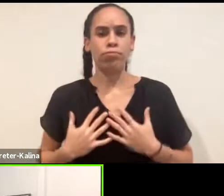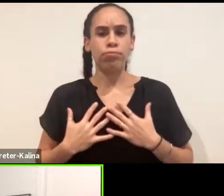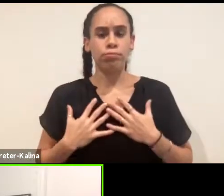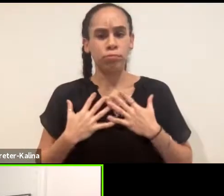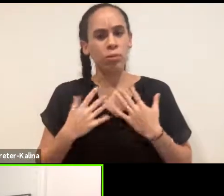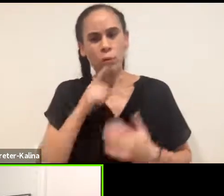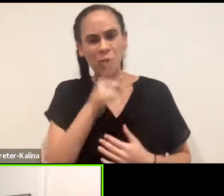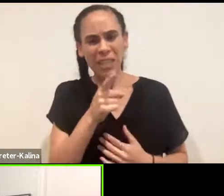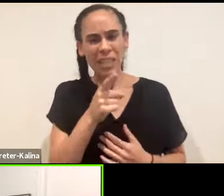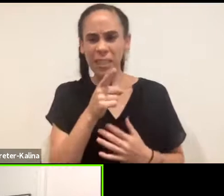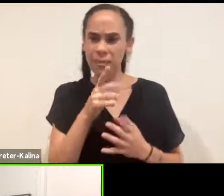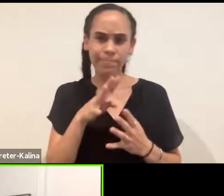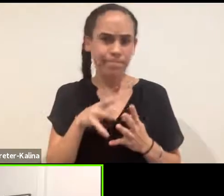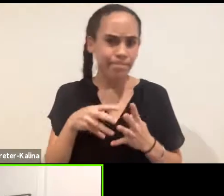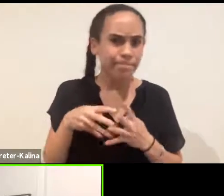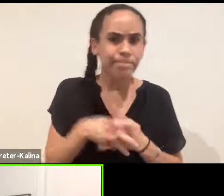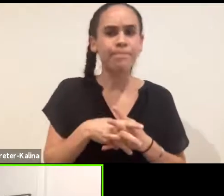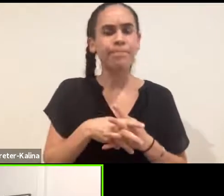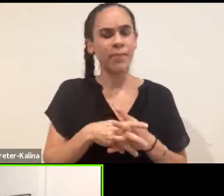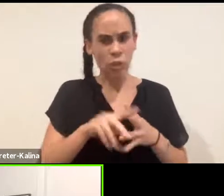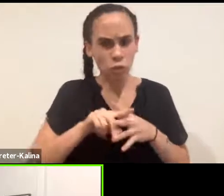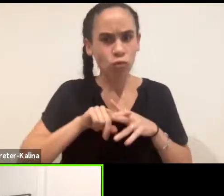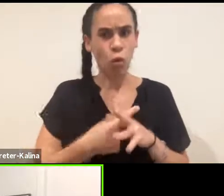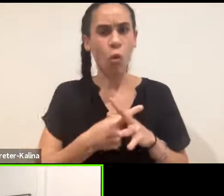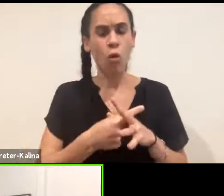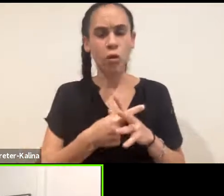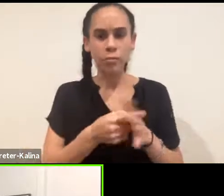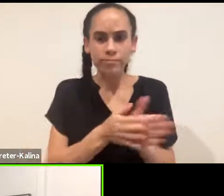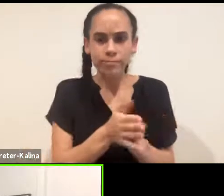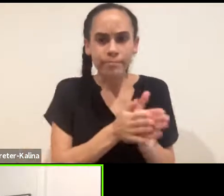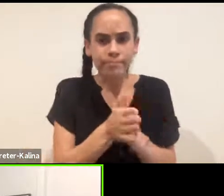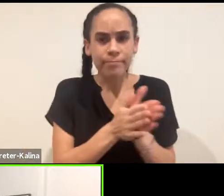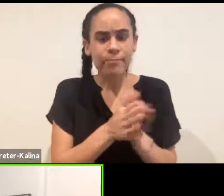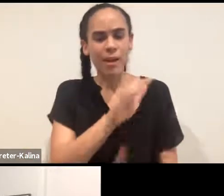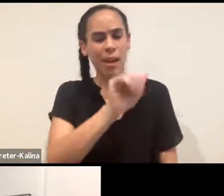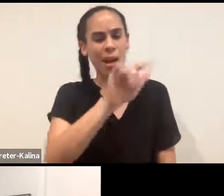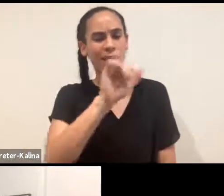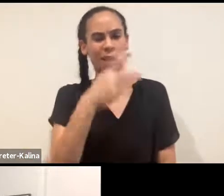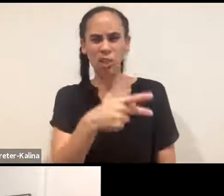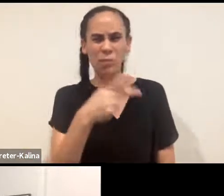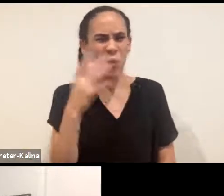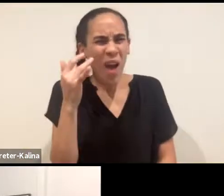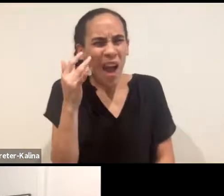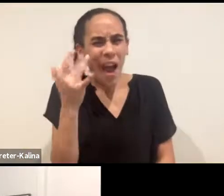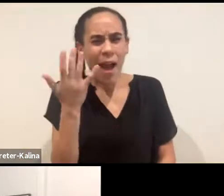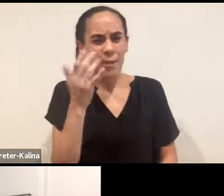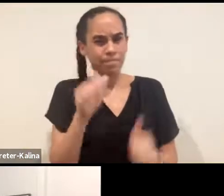concept of allyship? Like why allyship is your anchor? Yeah.